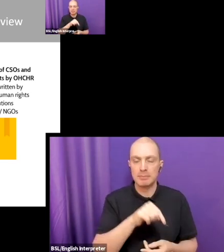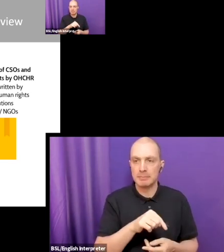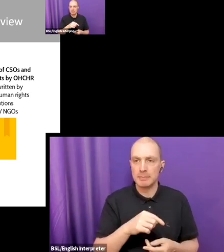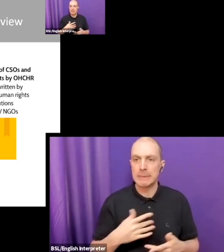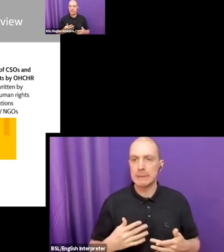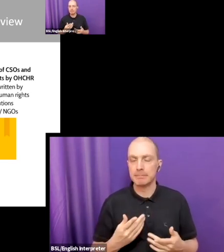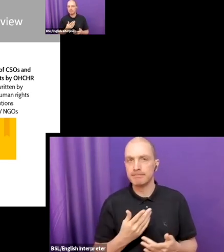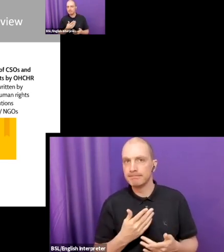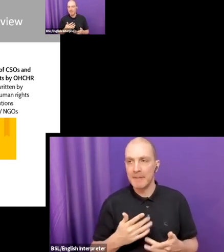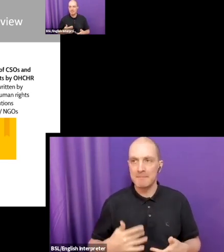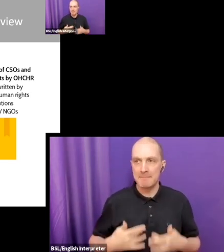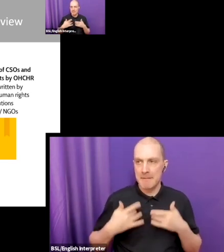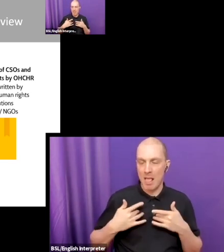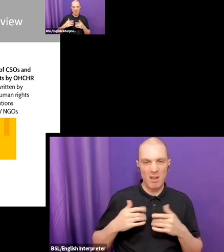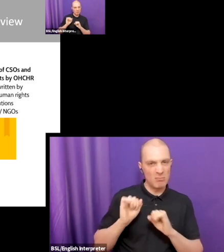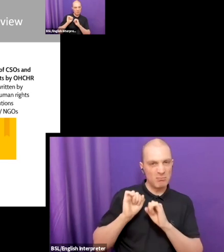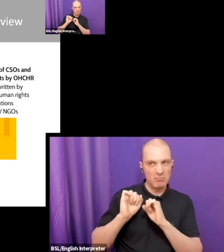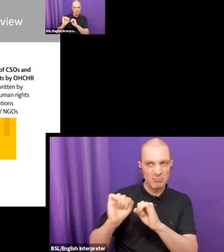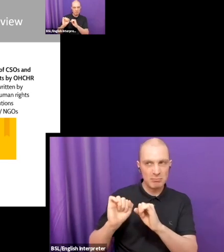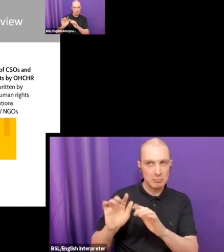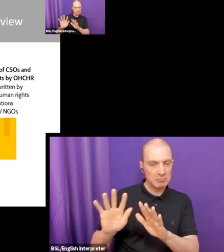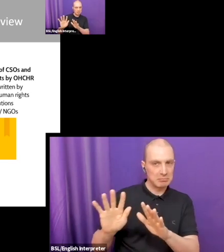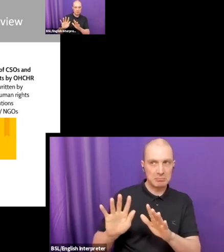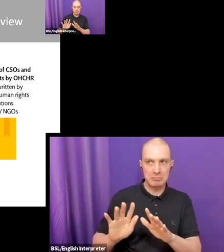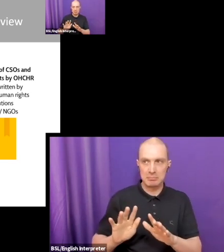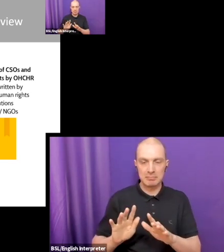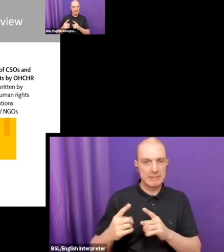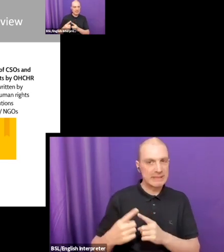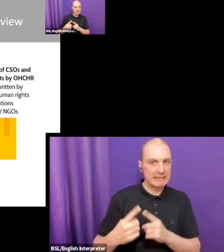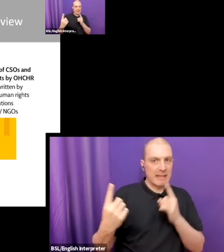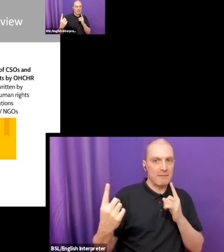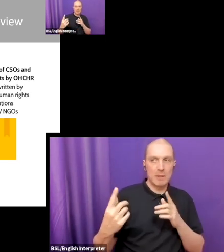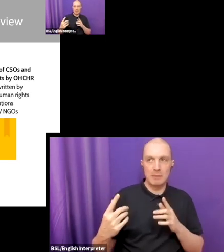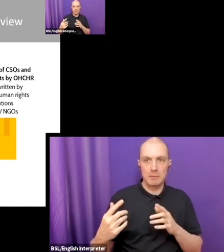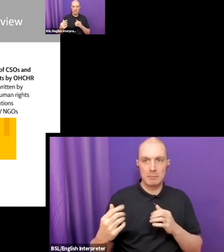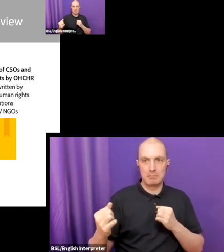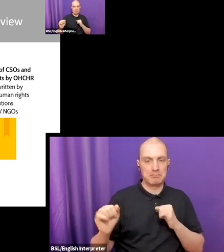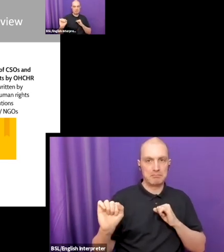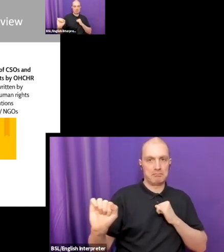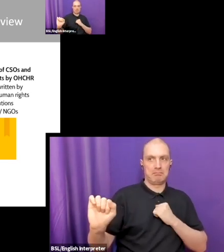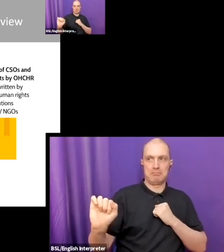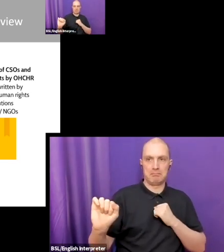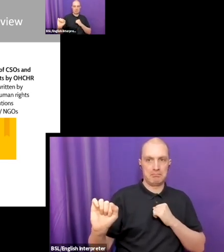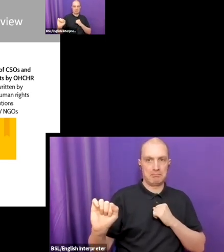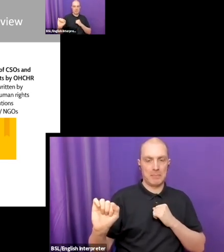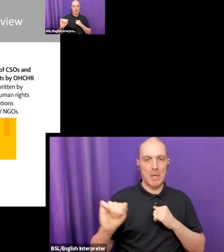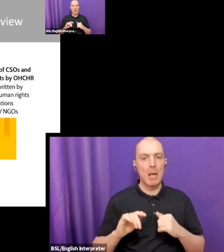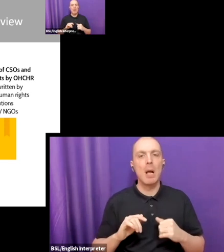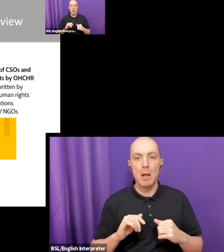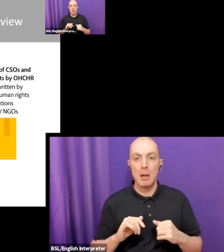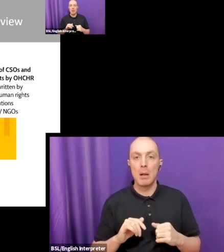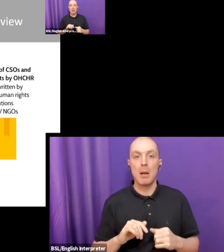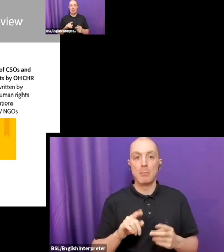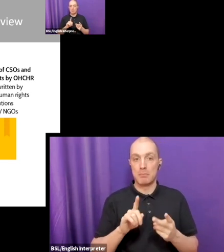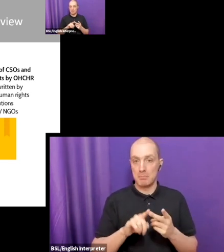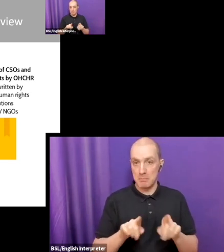perceived differently by other national stakeholders. That's why in the mechanism, there is also the possibility to receive